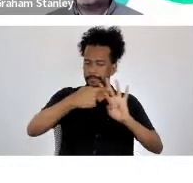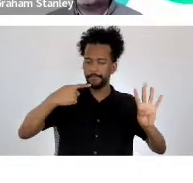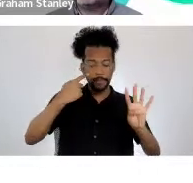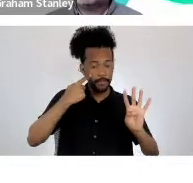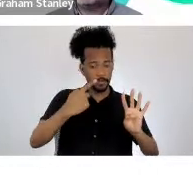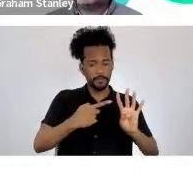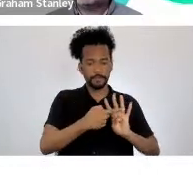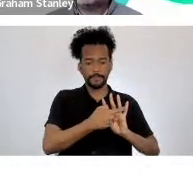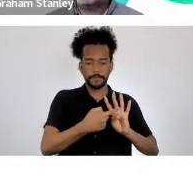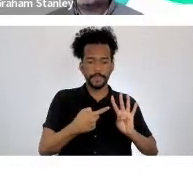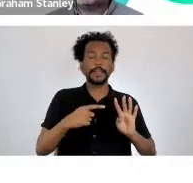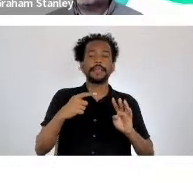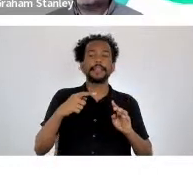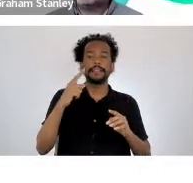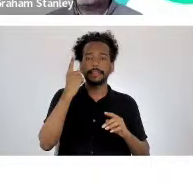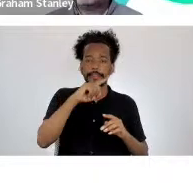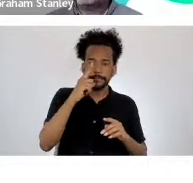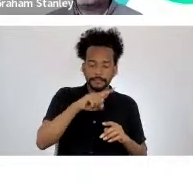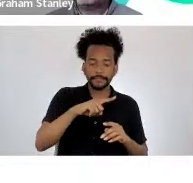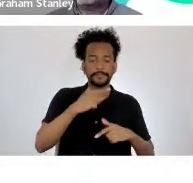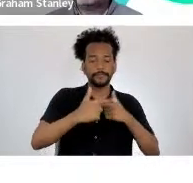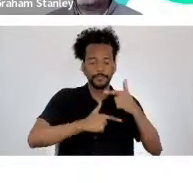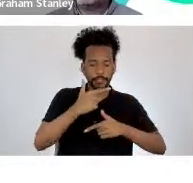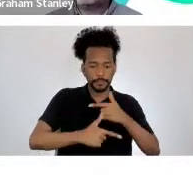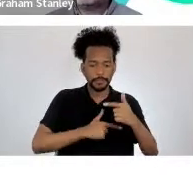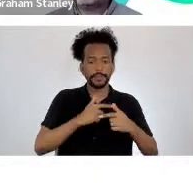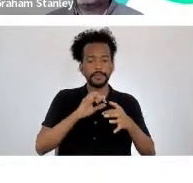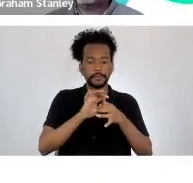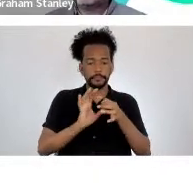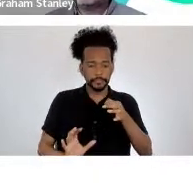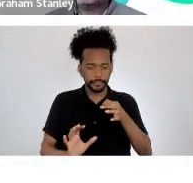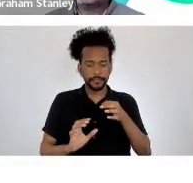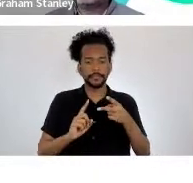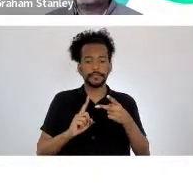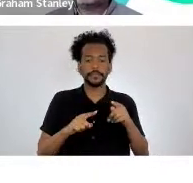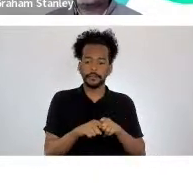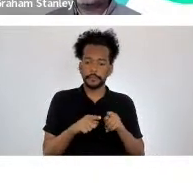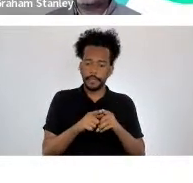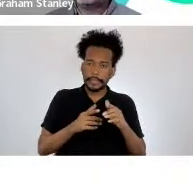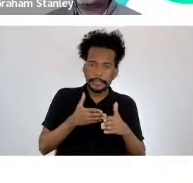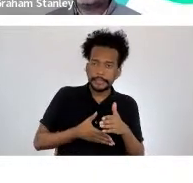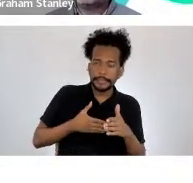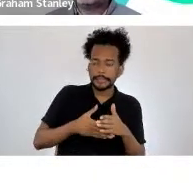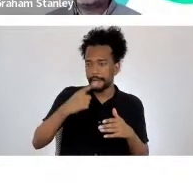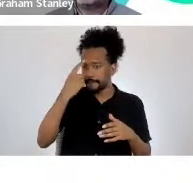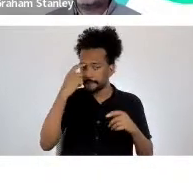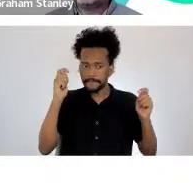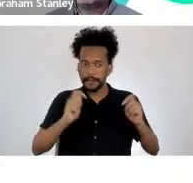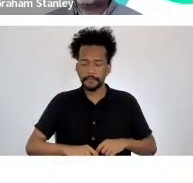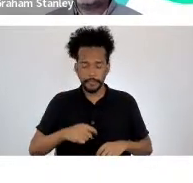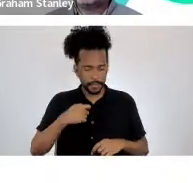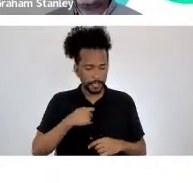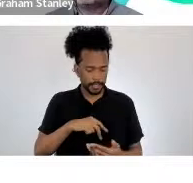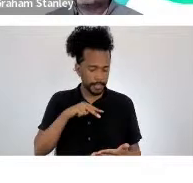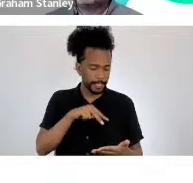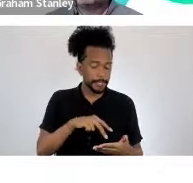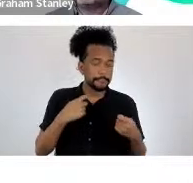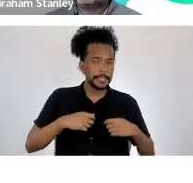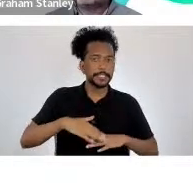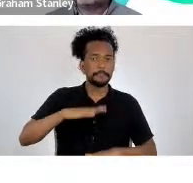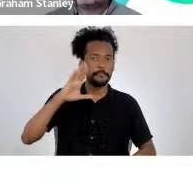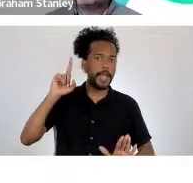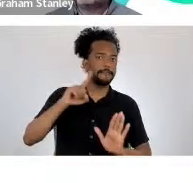connectivity. Limited capabilities refer to where users required more advanced functionality. For instance, some learners wanted